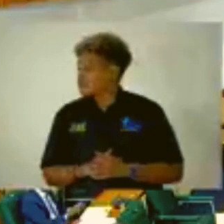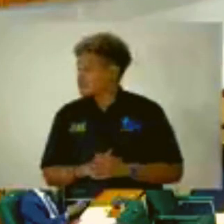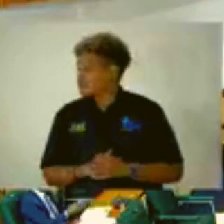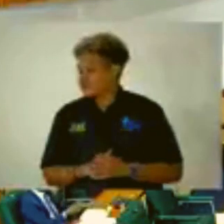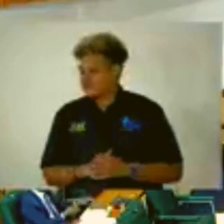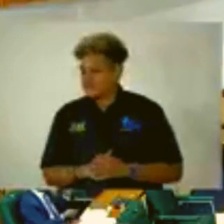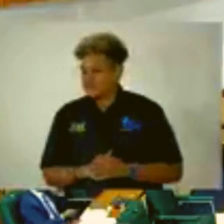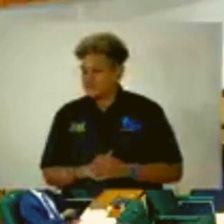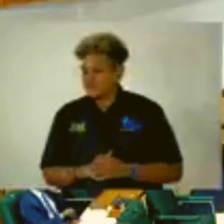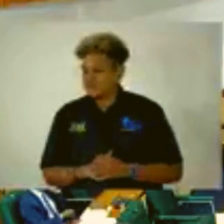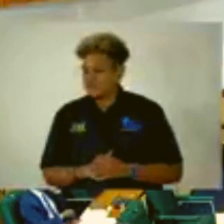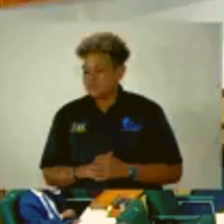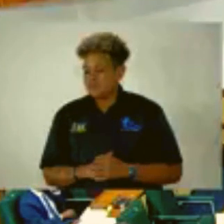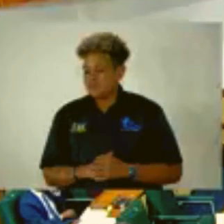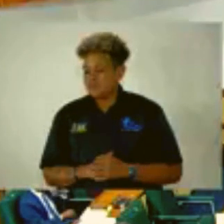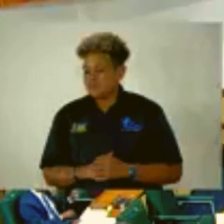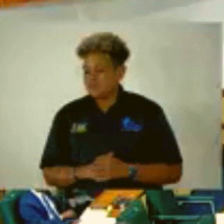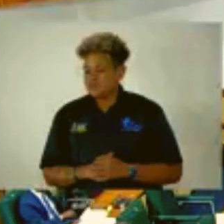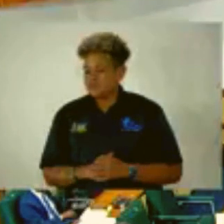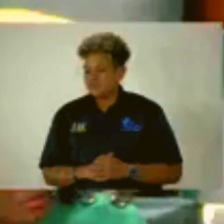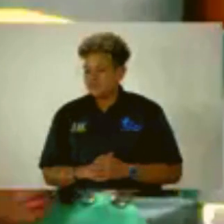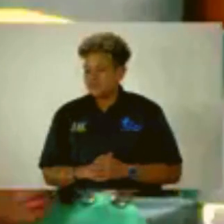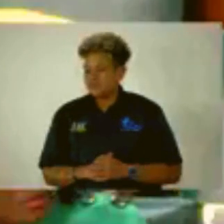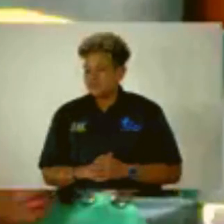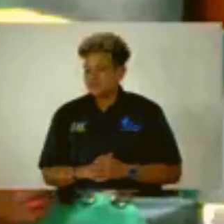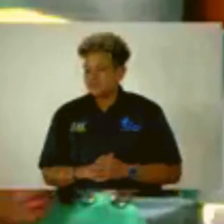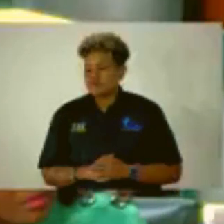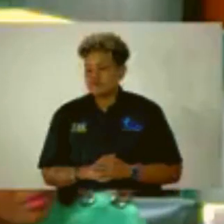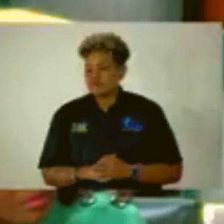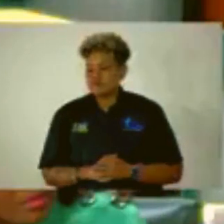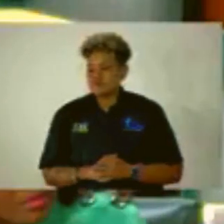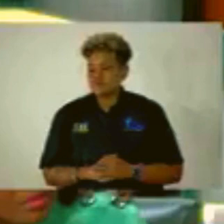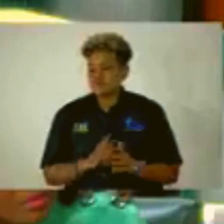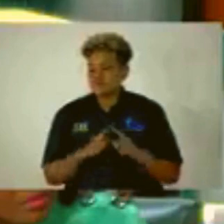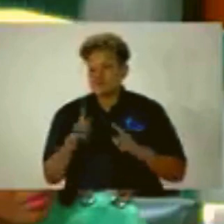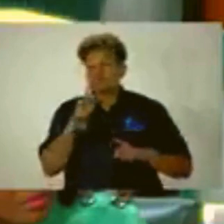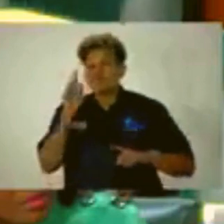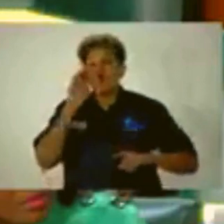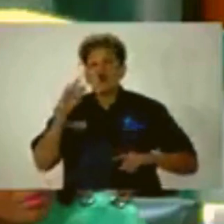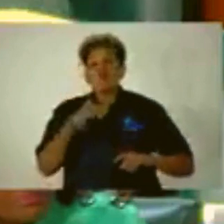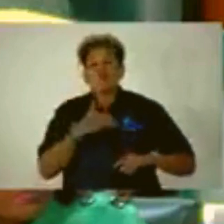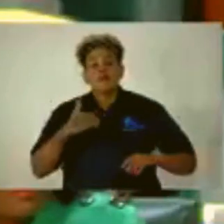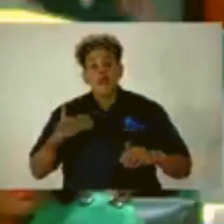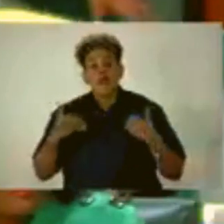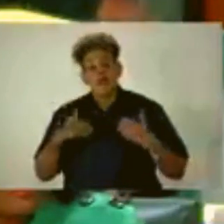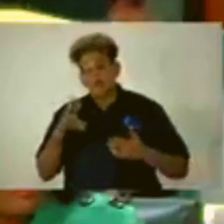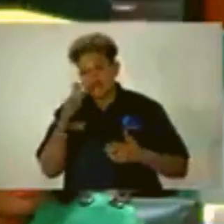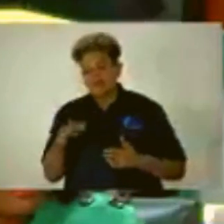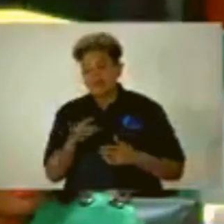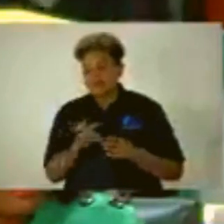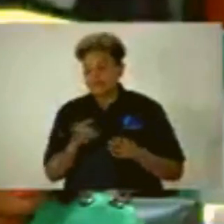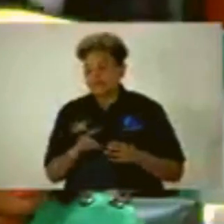But I'm sure, Madam Speaker, that all members would be very happy to hear this statement.